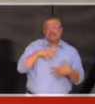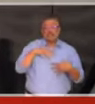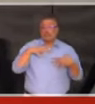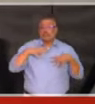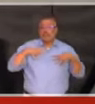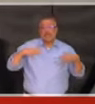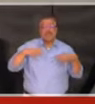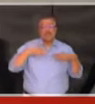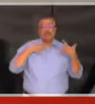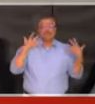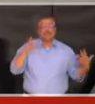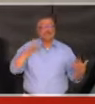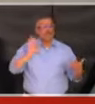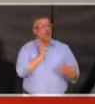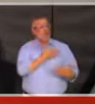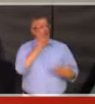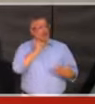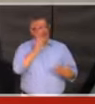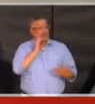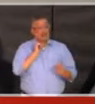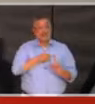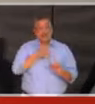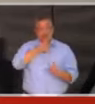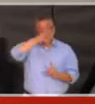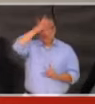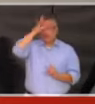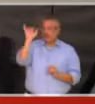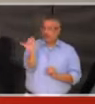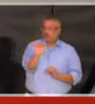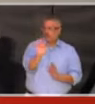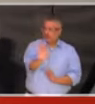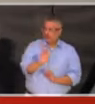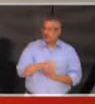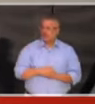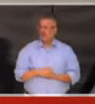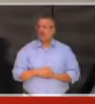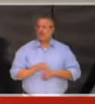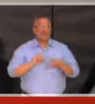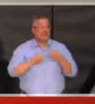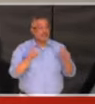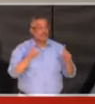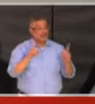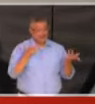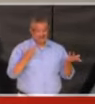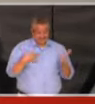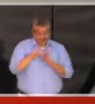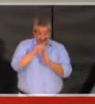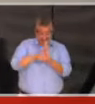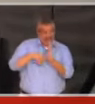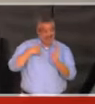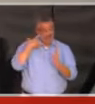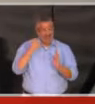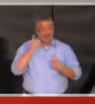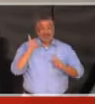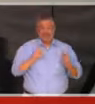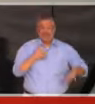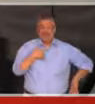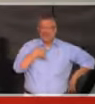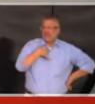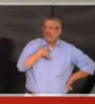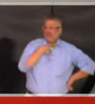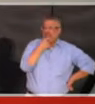in terms of our own experience, particularly all the parents out there, but about our state. Folks were starting to